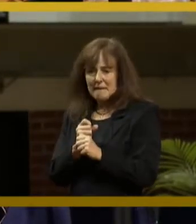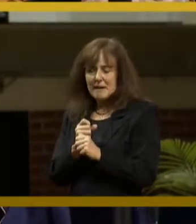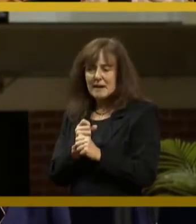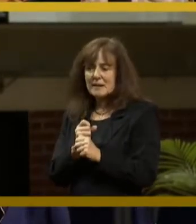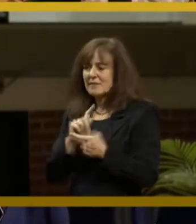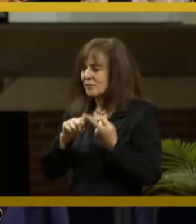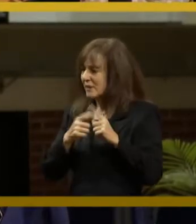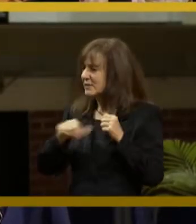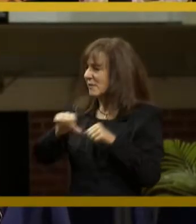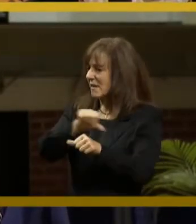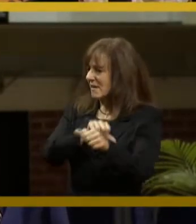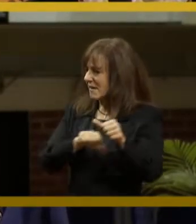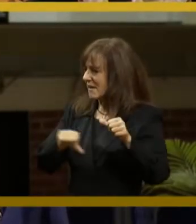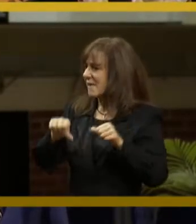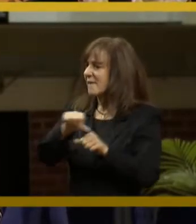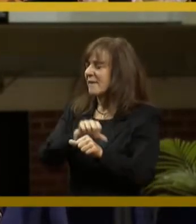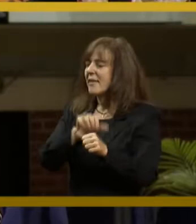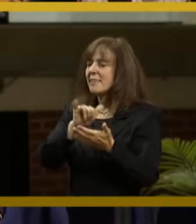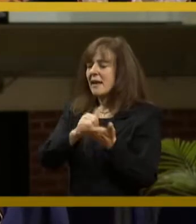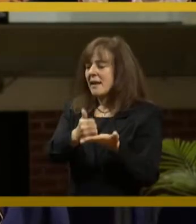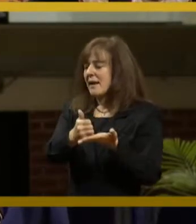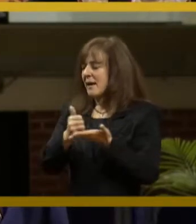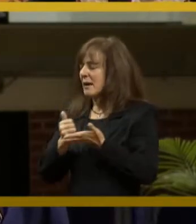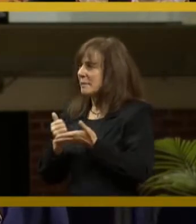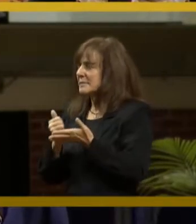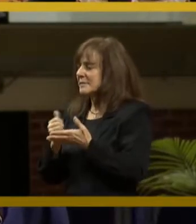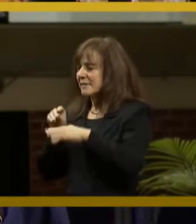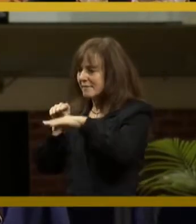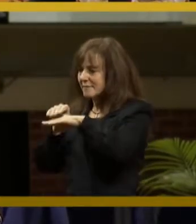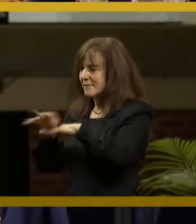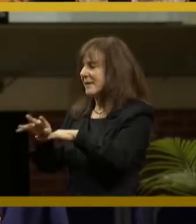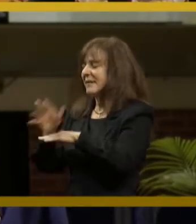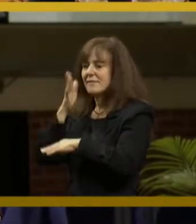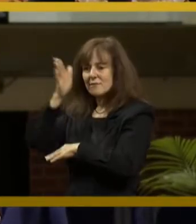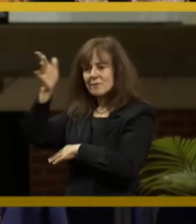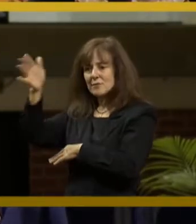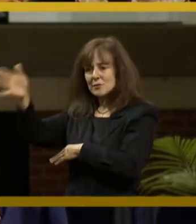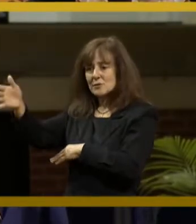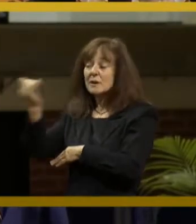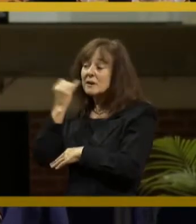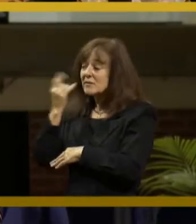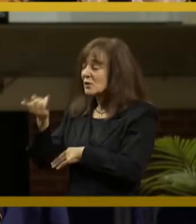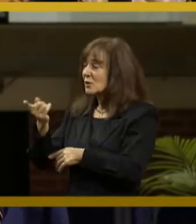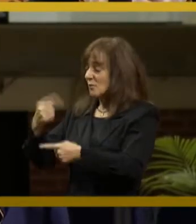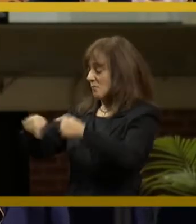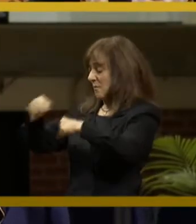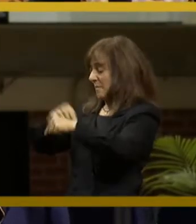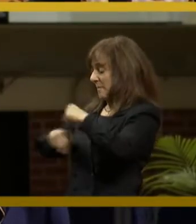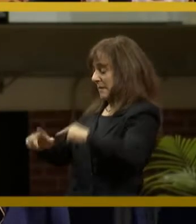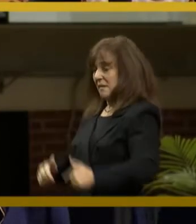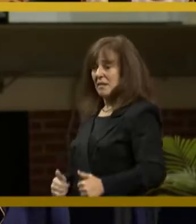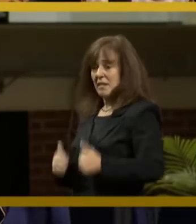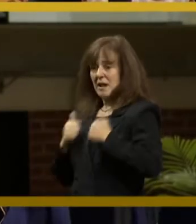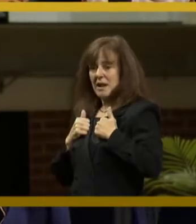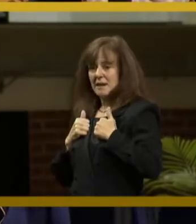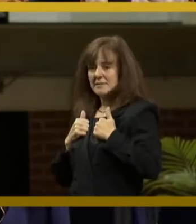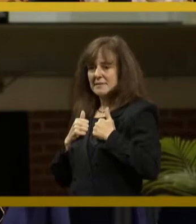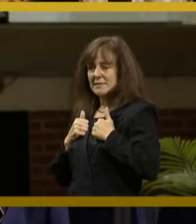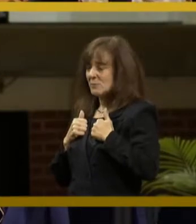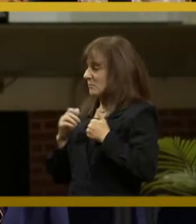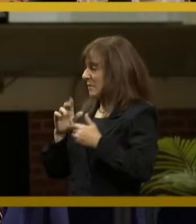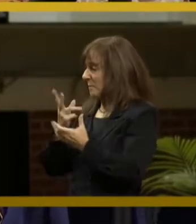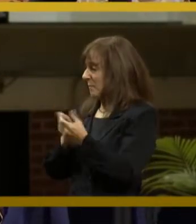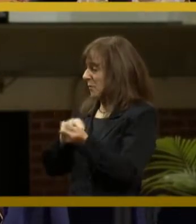friends we associate with that will help shape your destiny. If you rewound our lives back to when we were both in middle